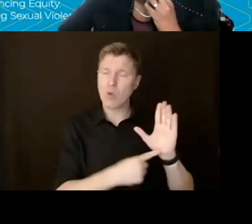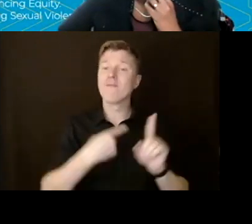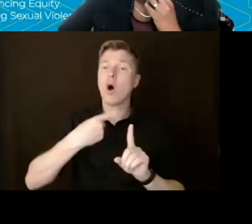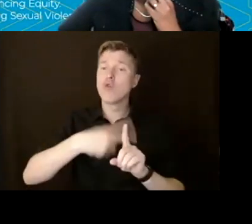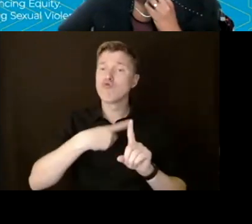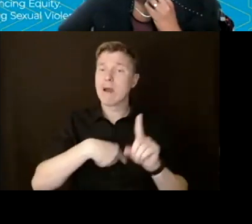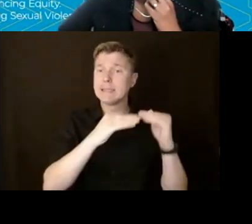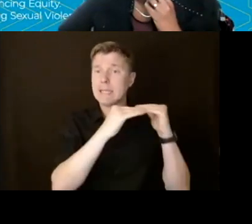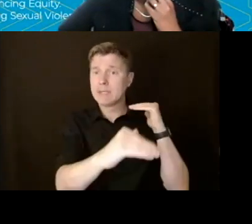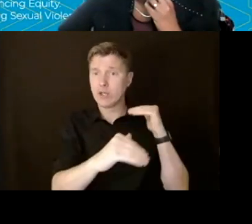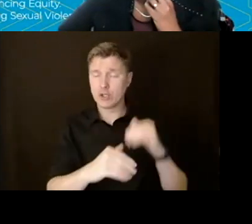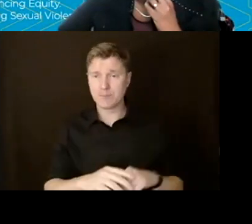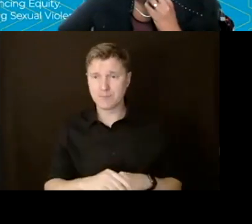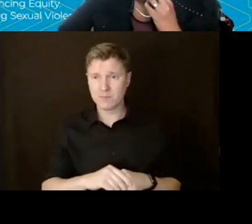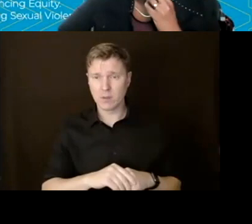stabilization, for example.